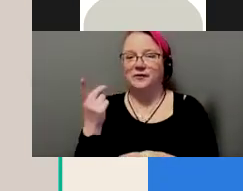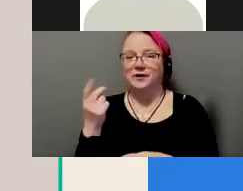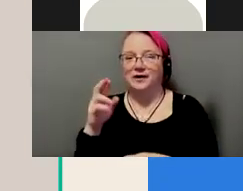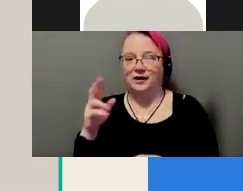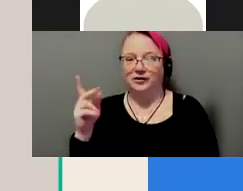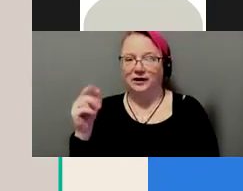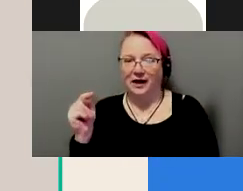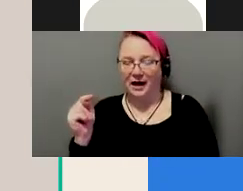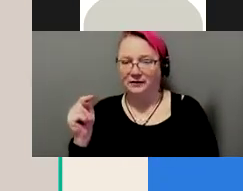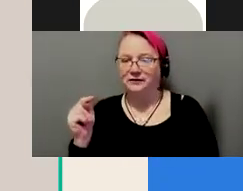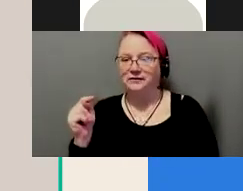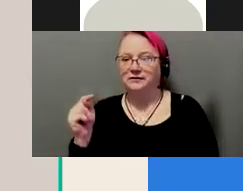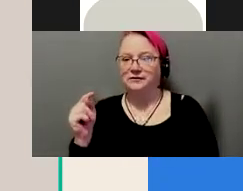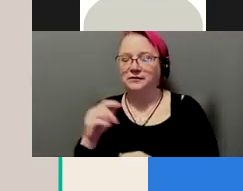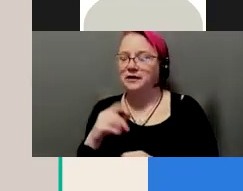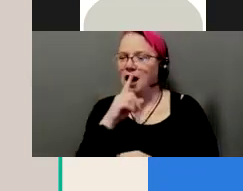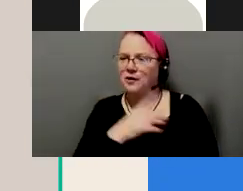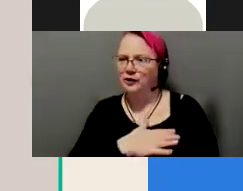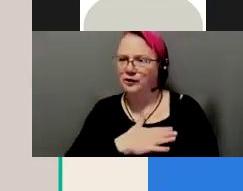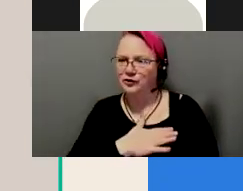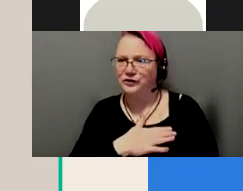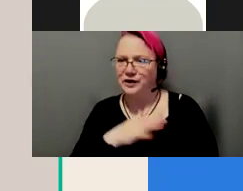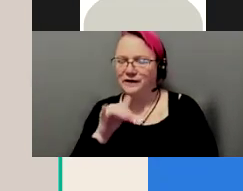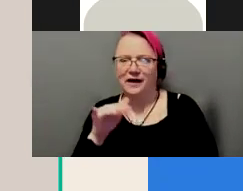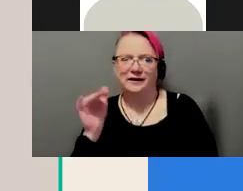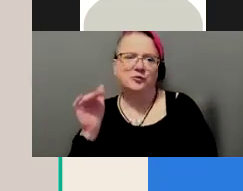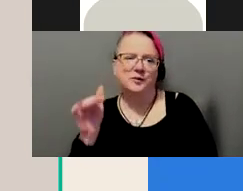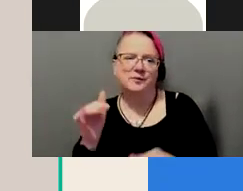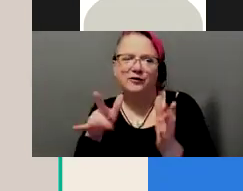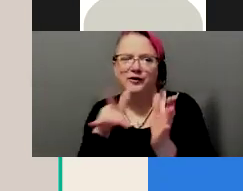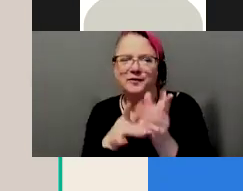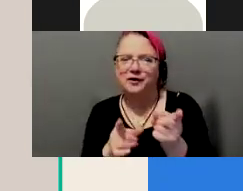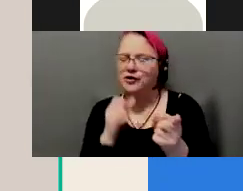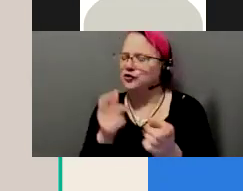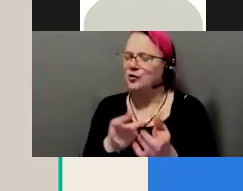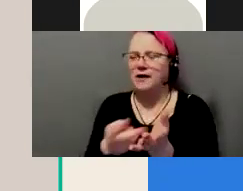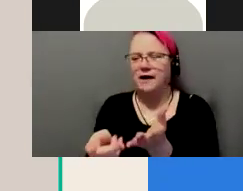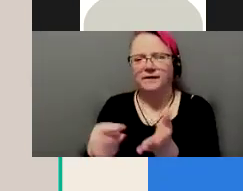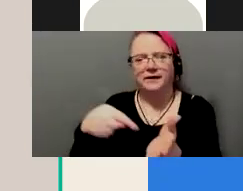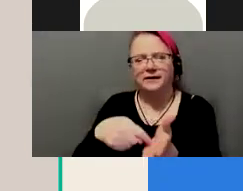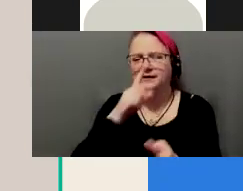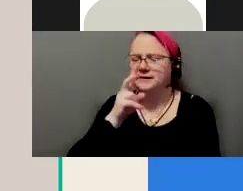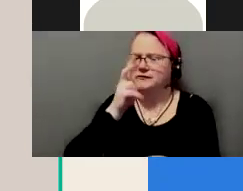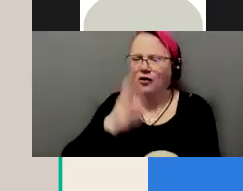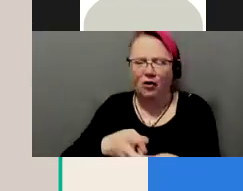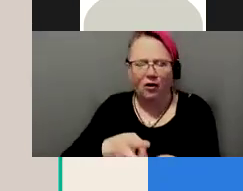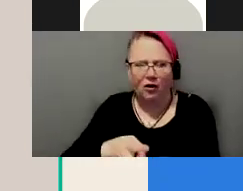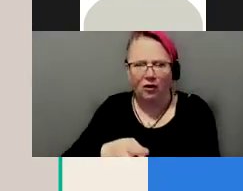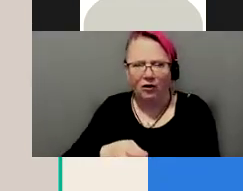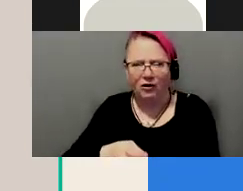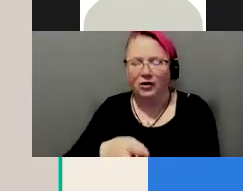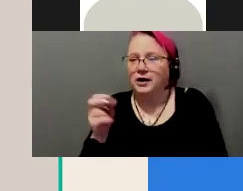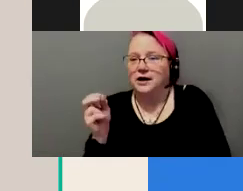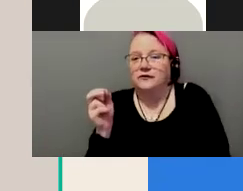Horvat. I really appreciate that middle reminder there that you are not failing. This is hard, and it's okay to not have all